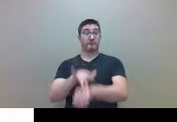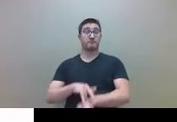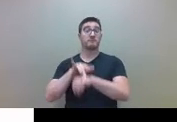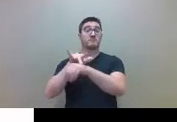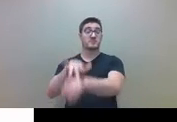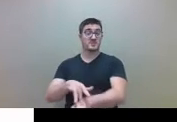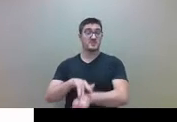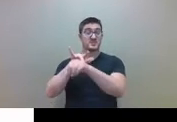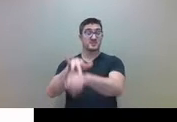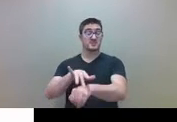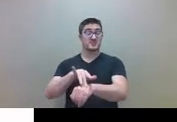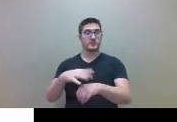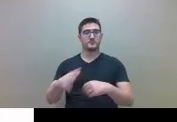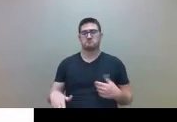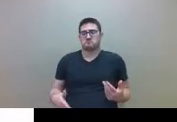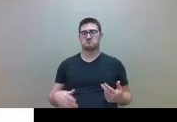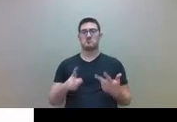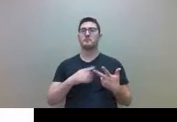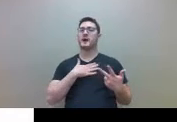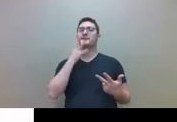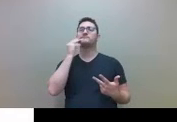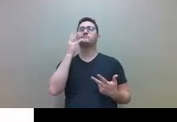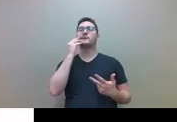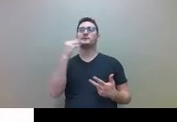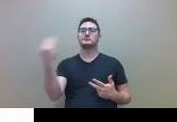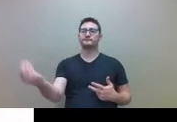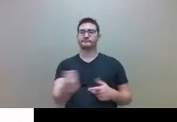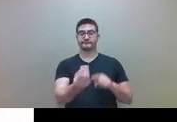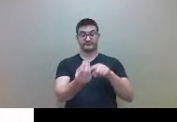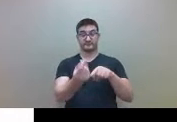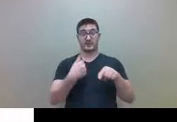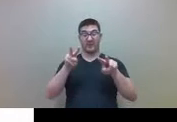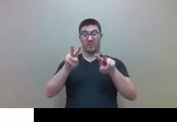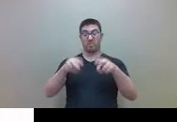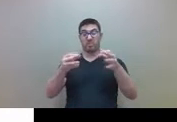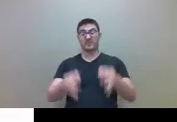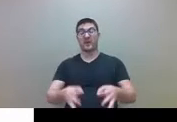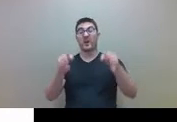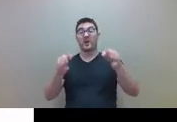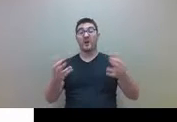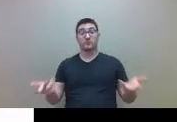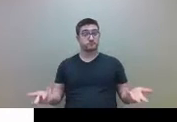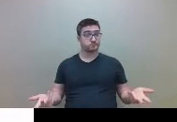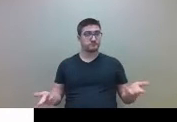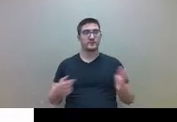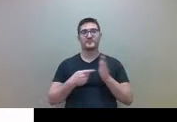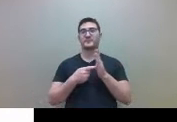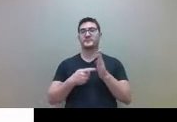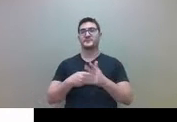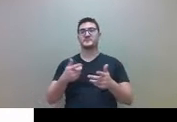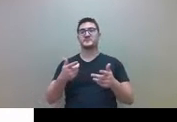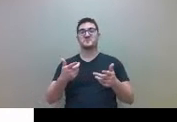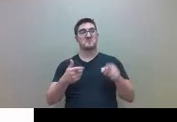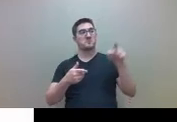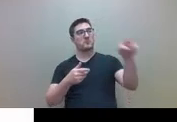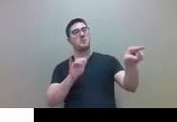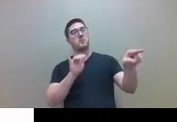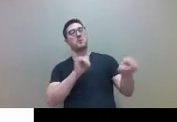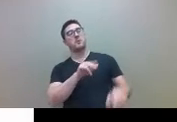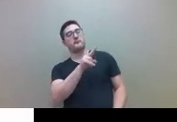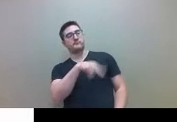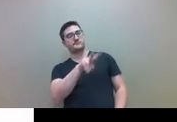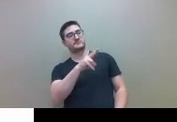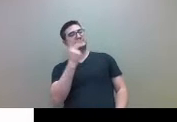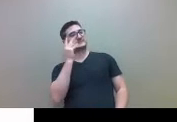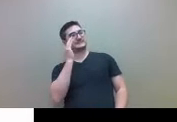experience? What are you thinking of other people? If, you know, Betty down the road seems like she's got the perfect caregiving